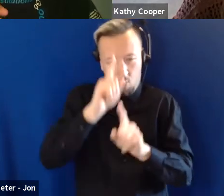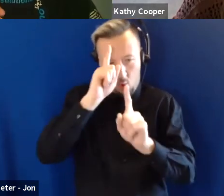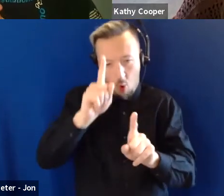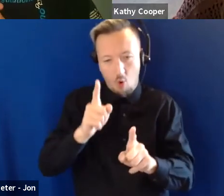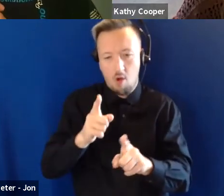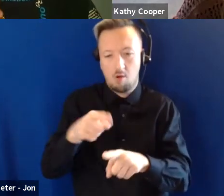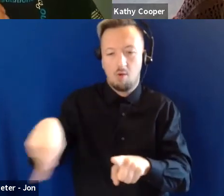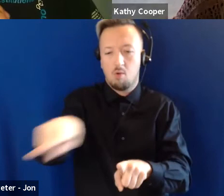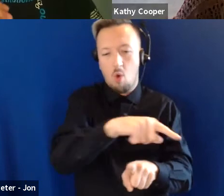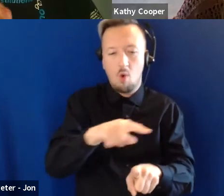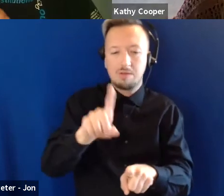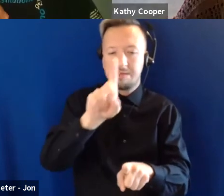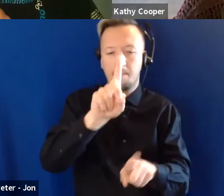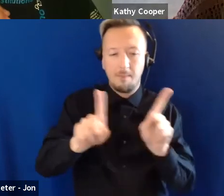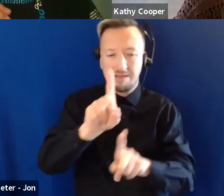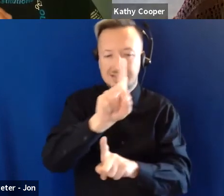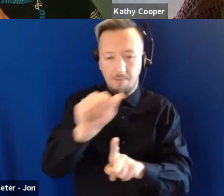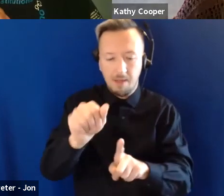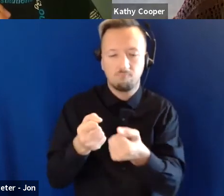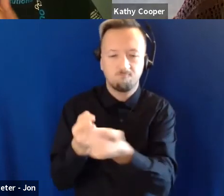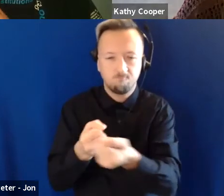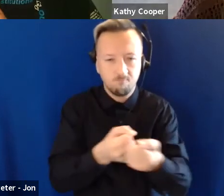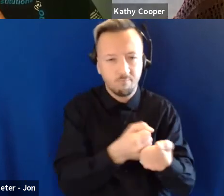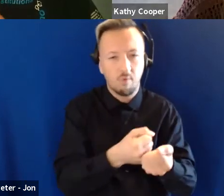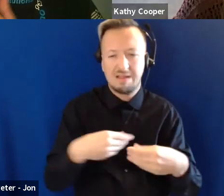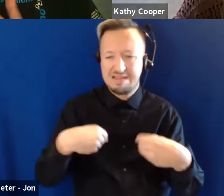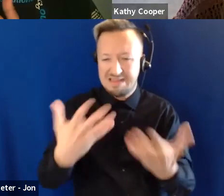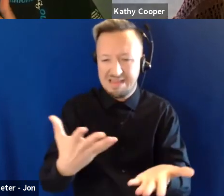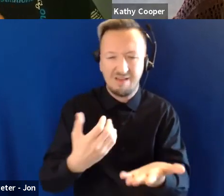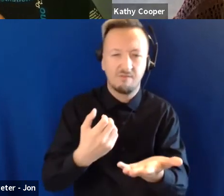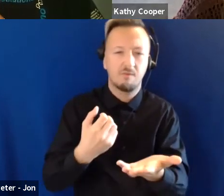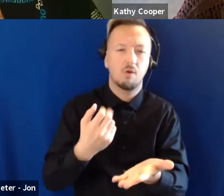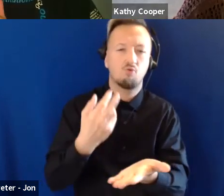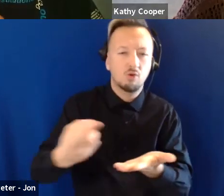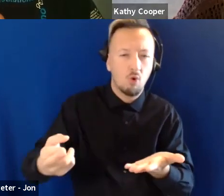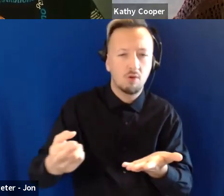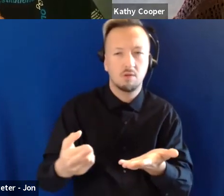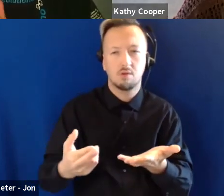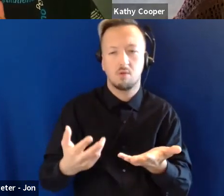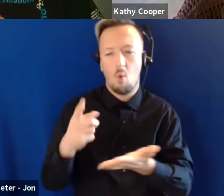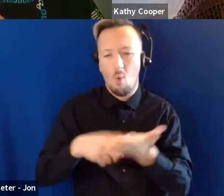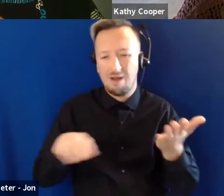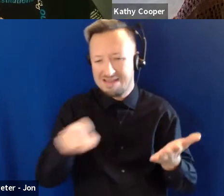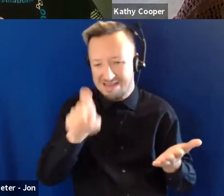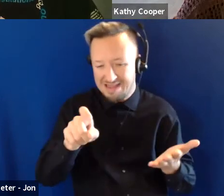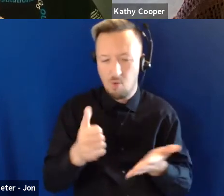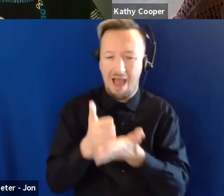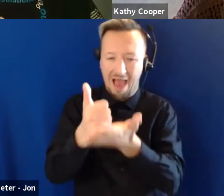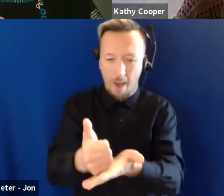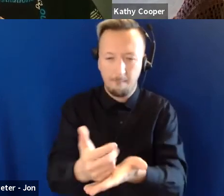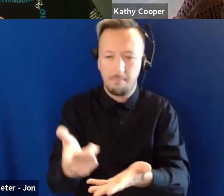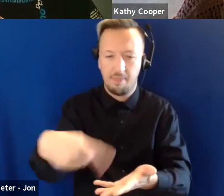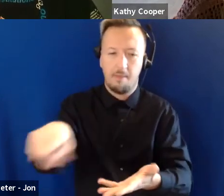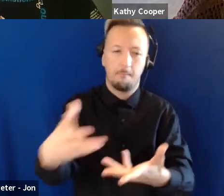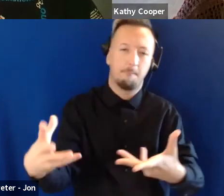help people get the tools and resources they need to advocate for their integration into the community.